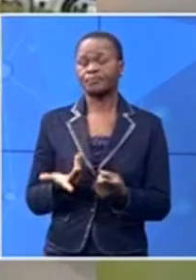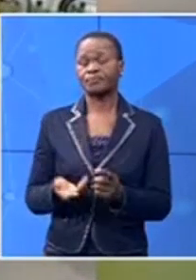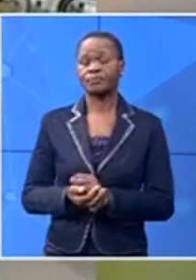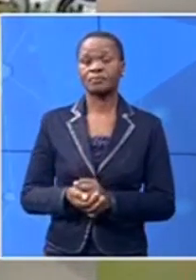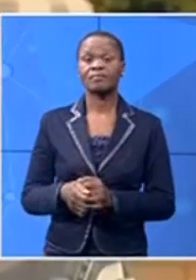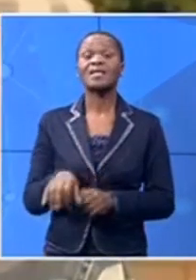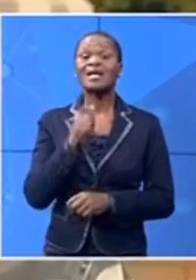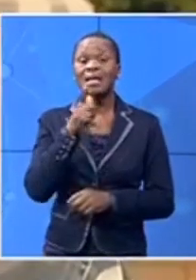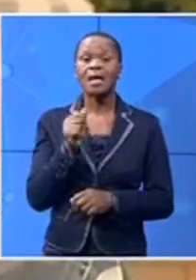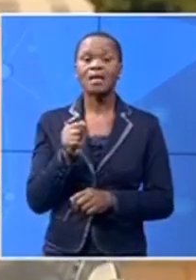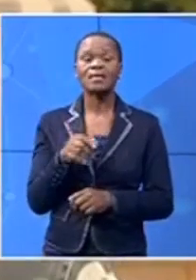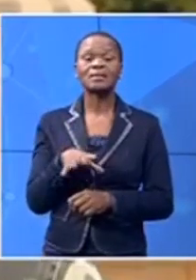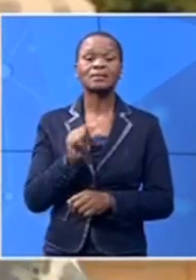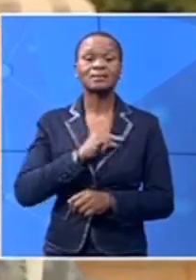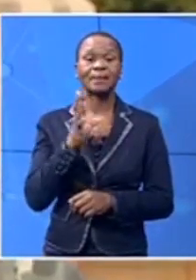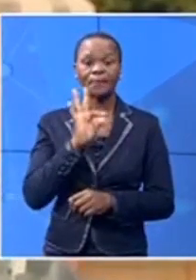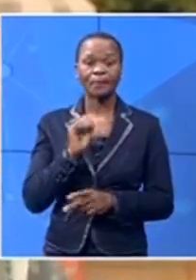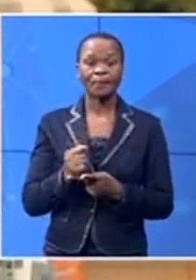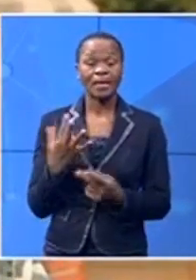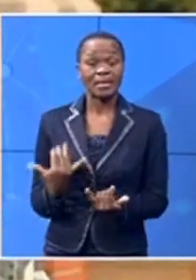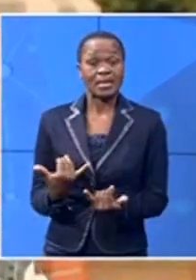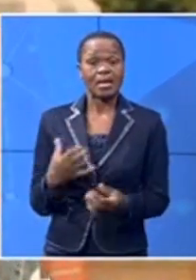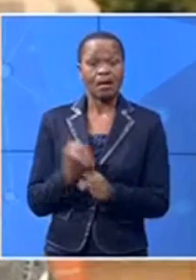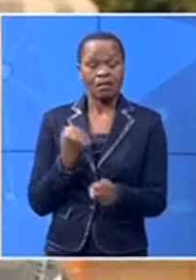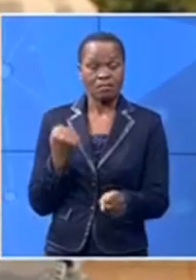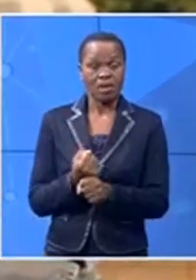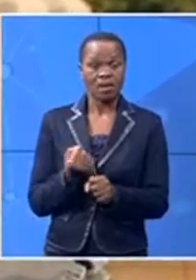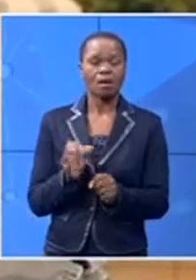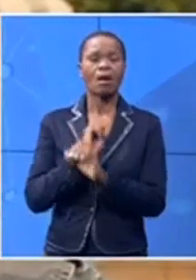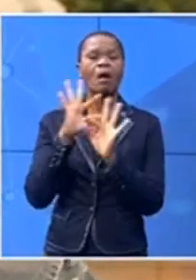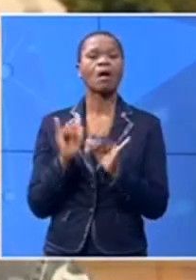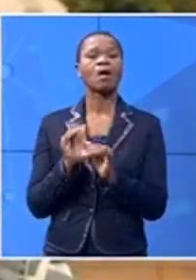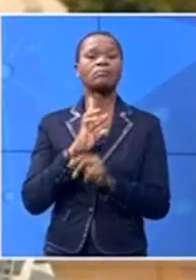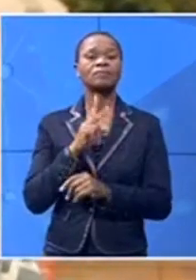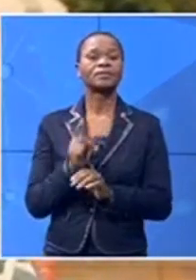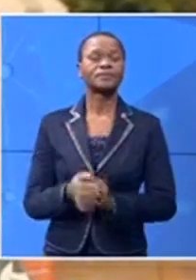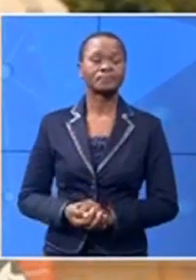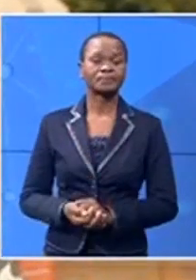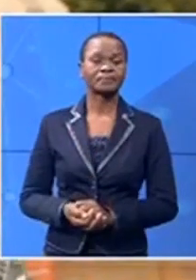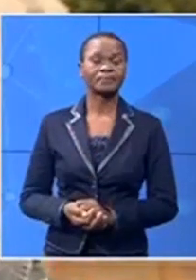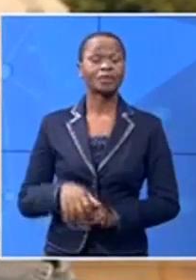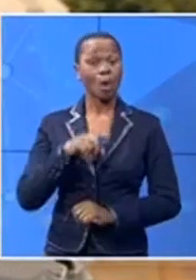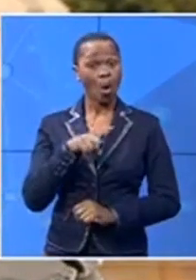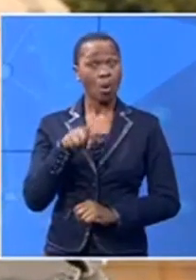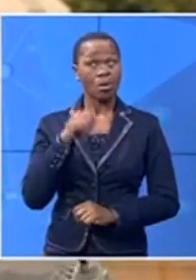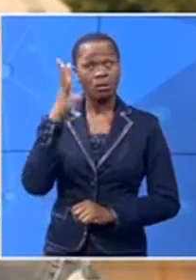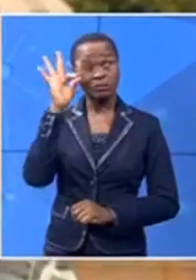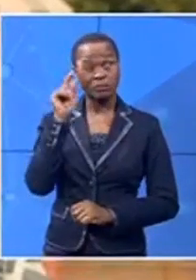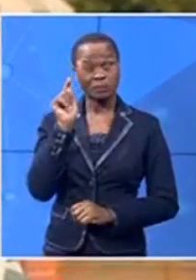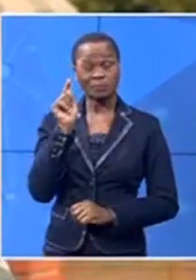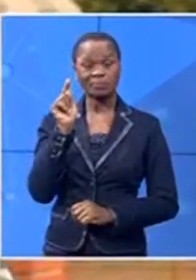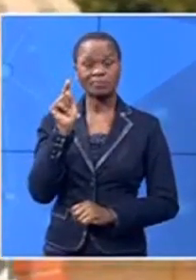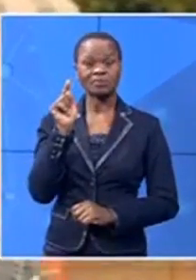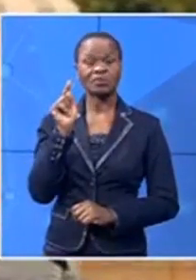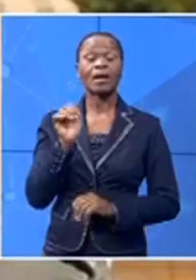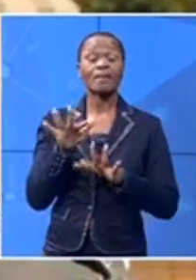can tell you now, he's an innocent man. And just to make these things clear, it is very wrong of government when